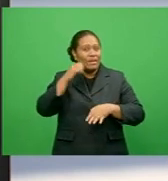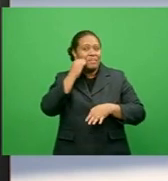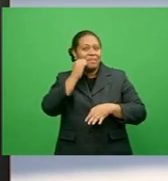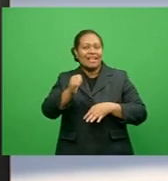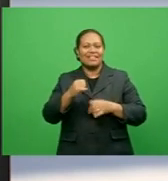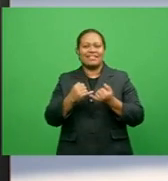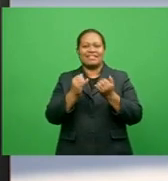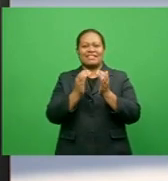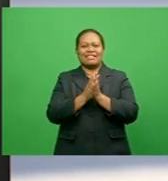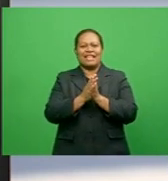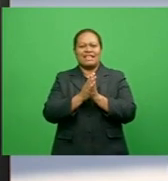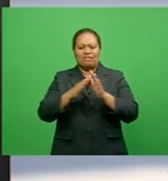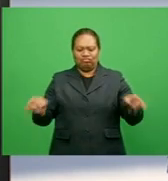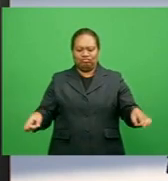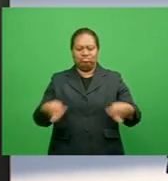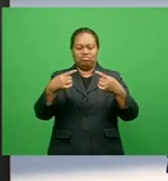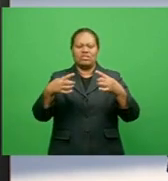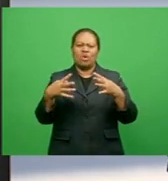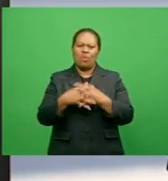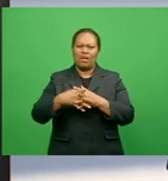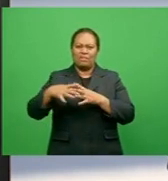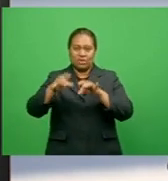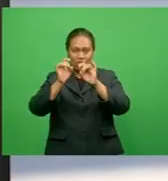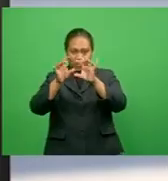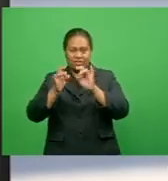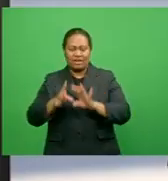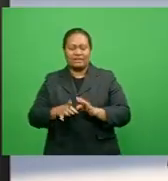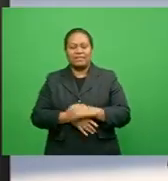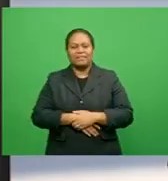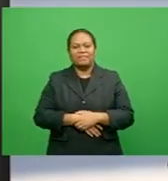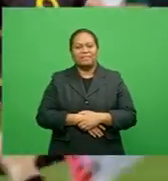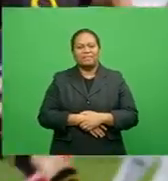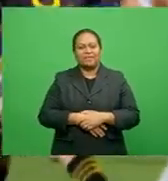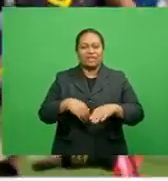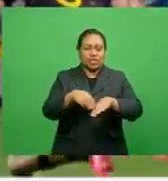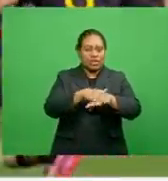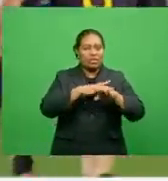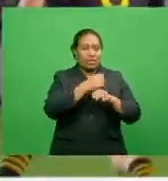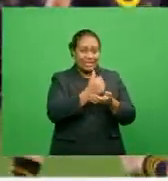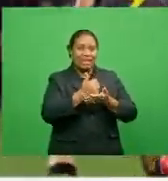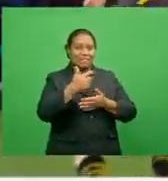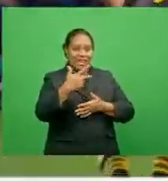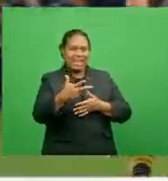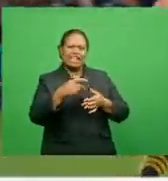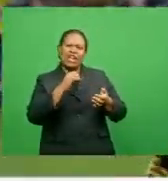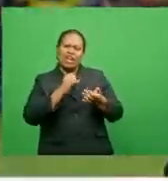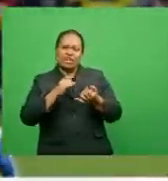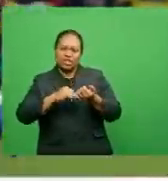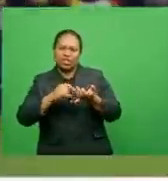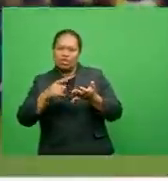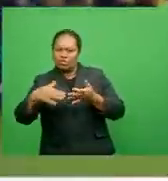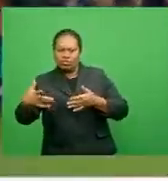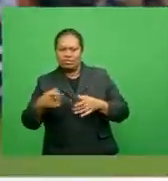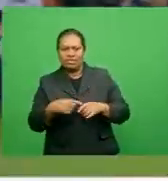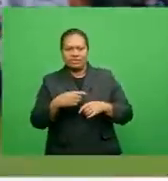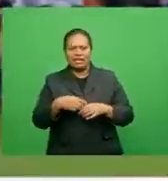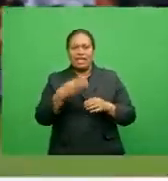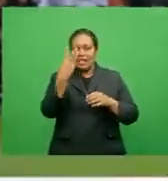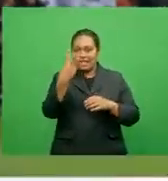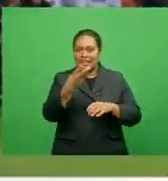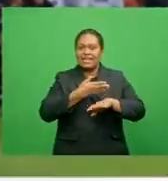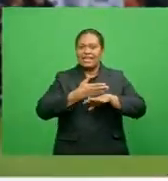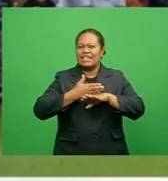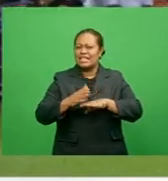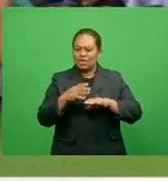Sunday against the Wallabies in the first Bledisloe Cup test. Blues number 8, Hoskins Sotutu, is one of the 3 new All